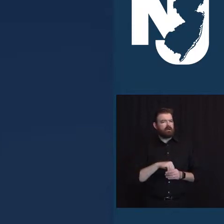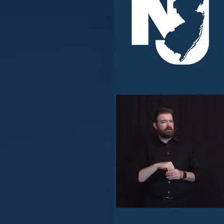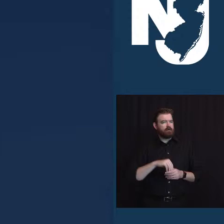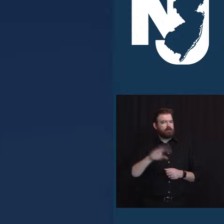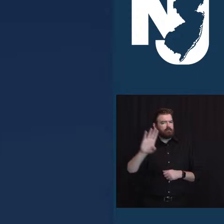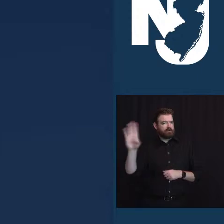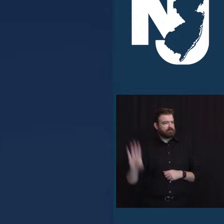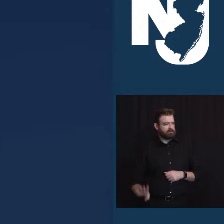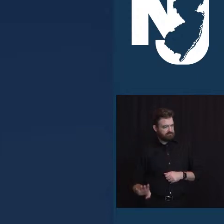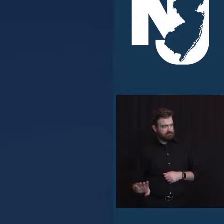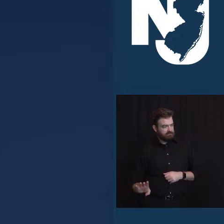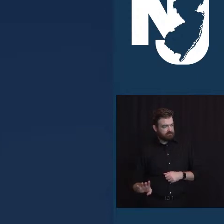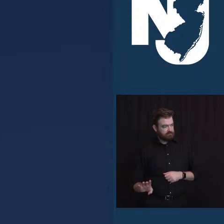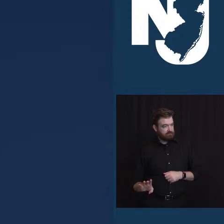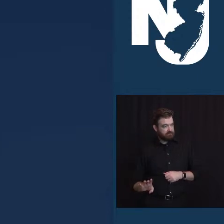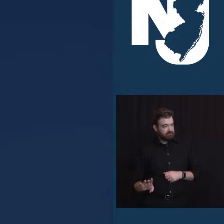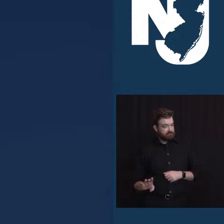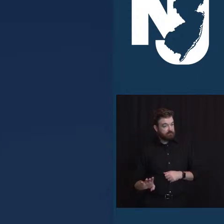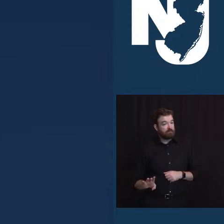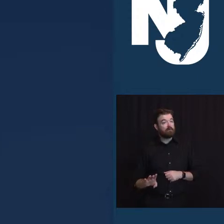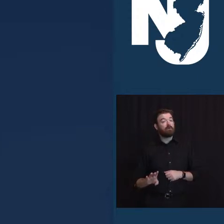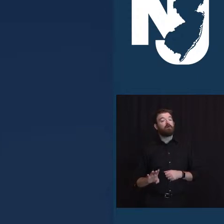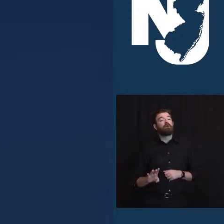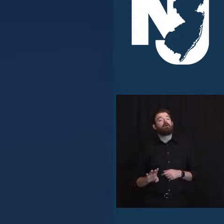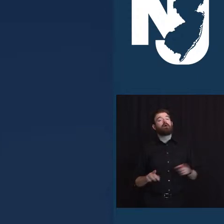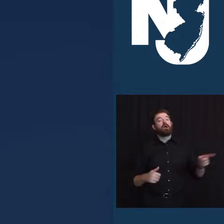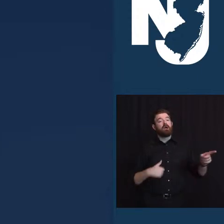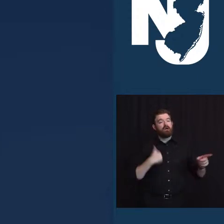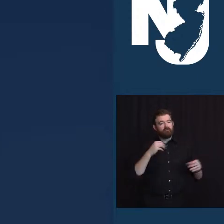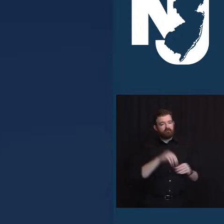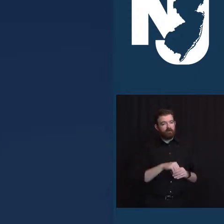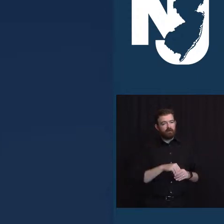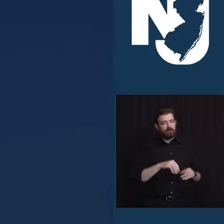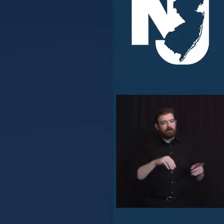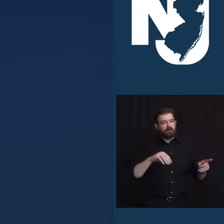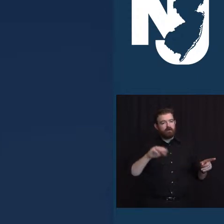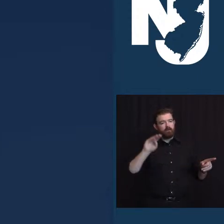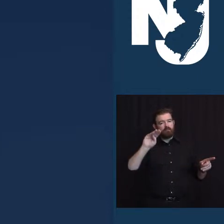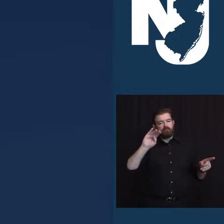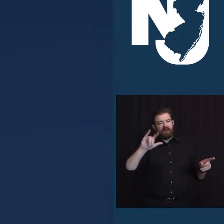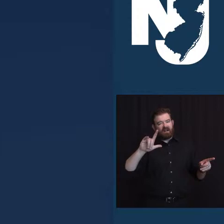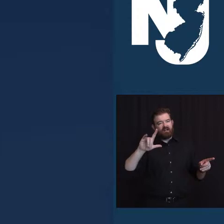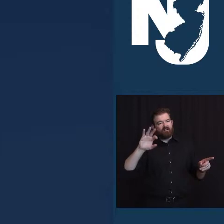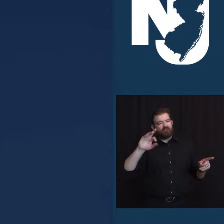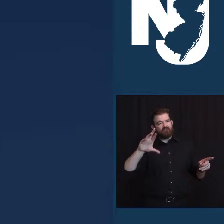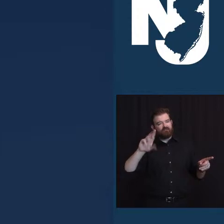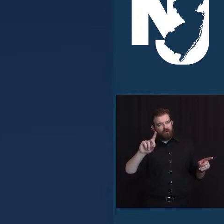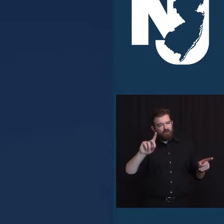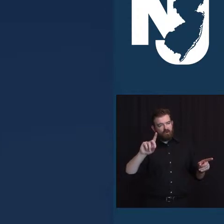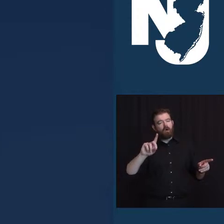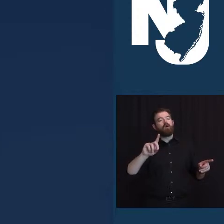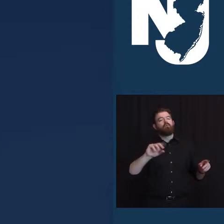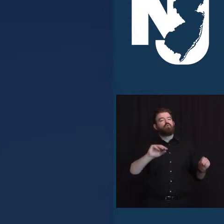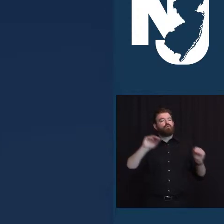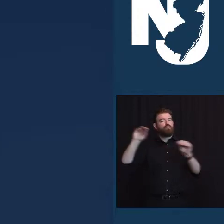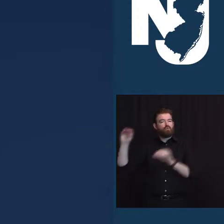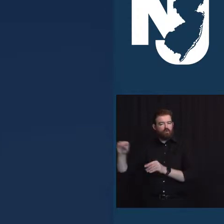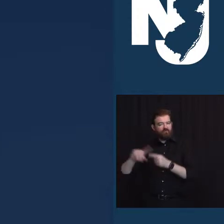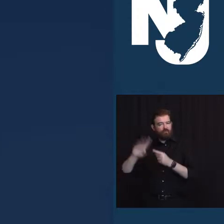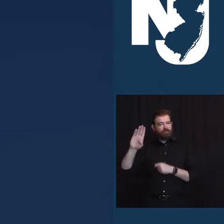West Milford, where he lived until moving to Brick in his retirement. He was also a member of the Point Pleasant Elks Lodge